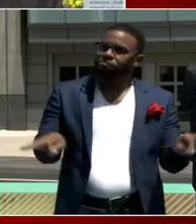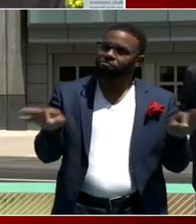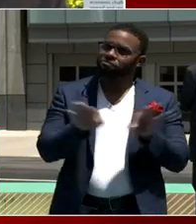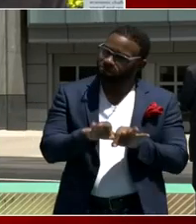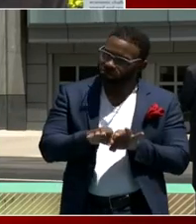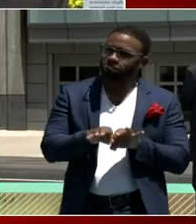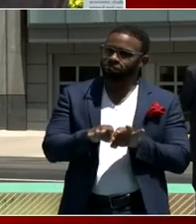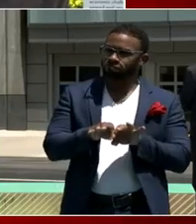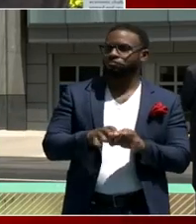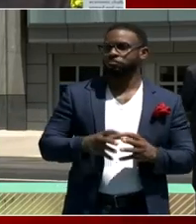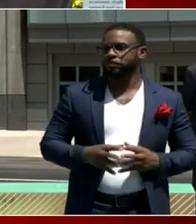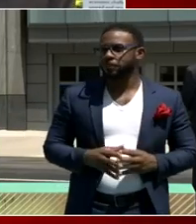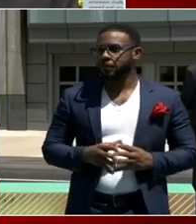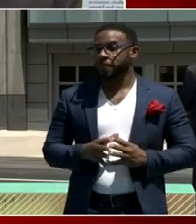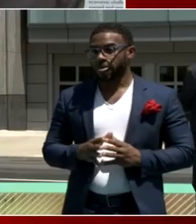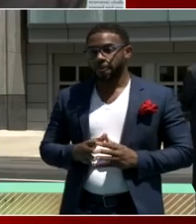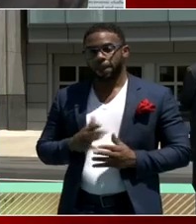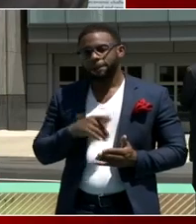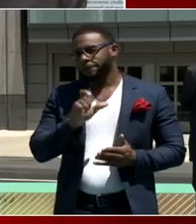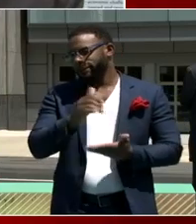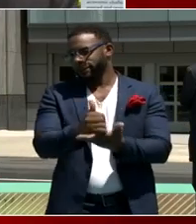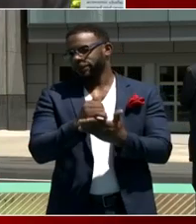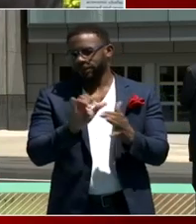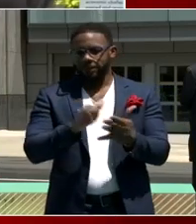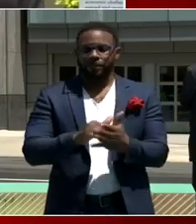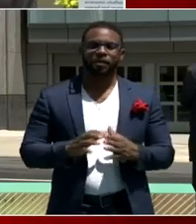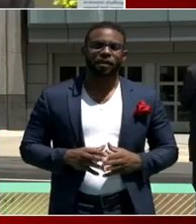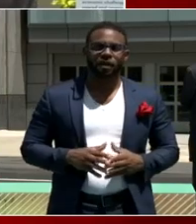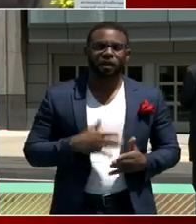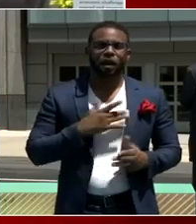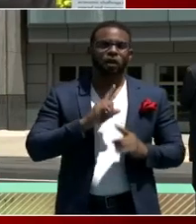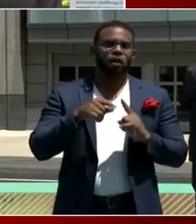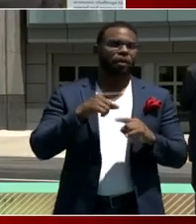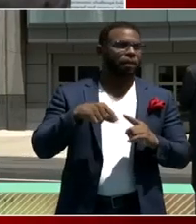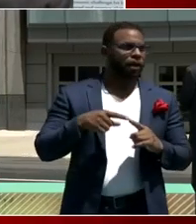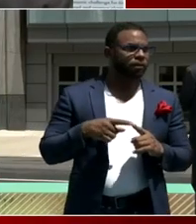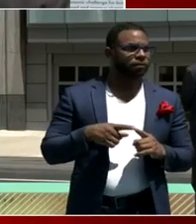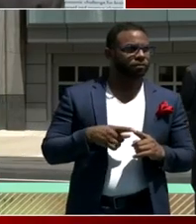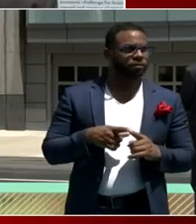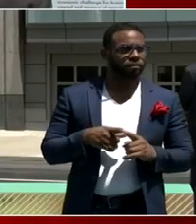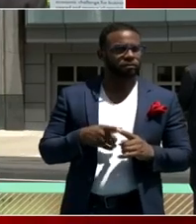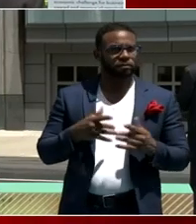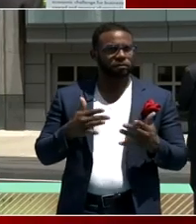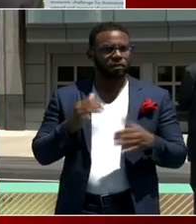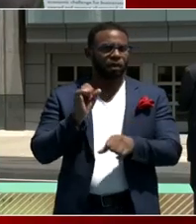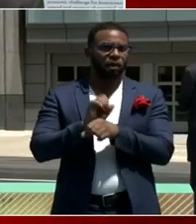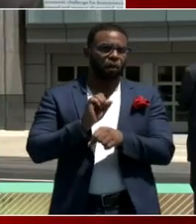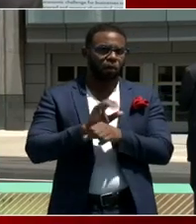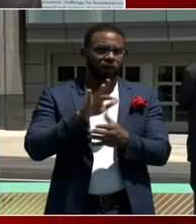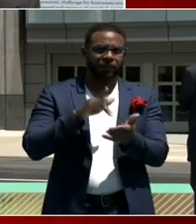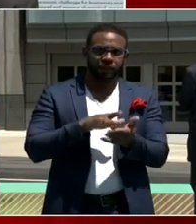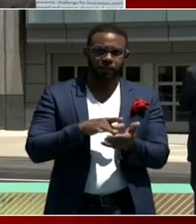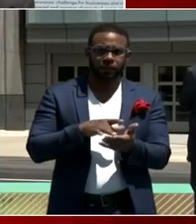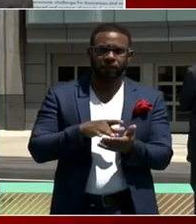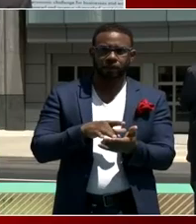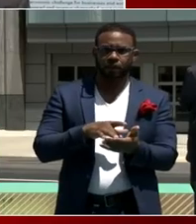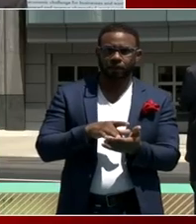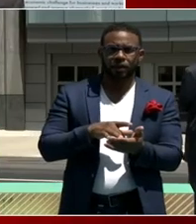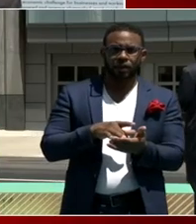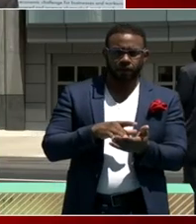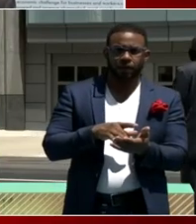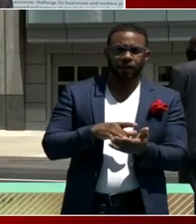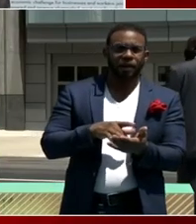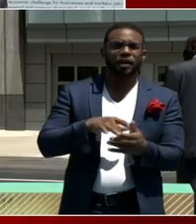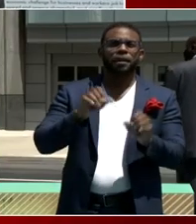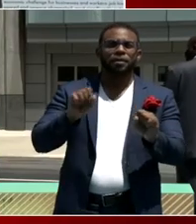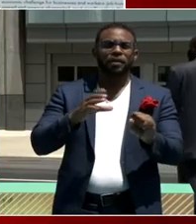a worthwhile investment, right? So I need your help to do that. So I'm going to talk to you about the Employment Center Vitality